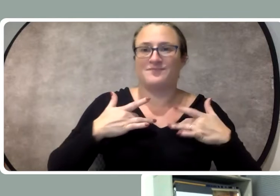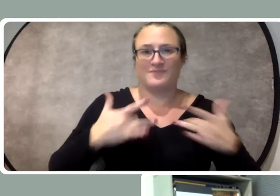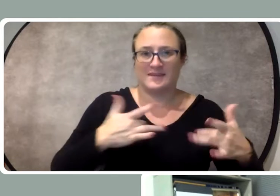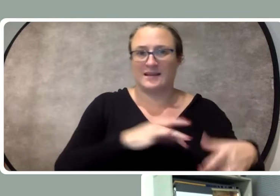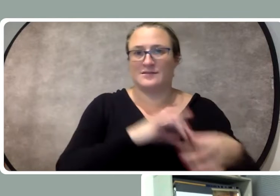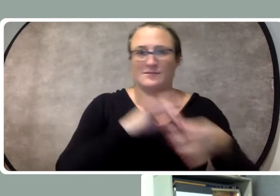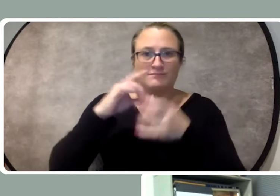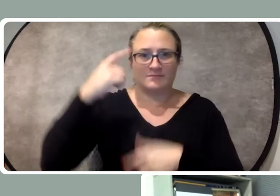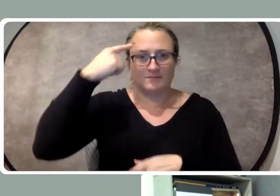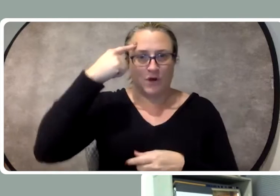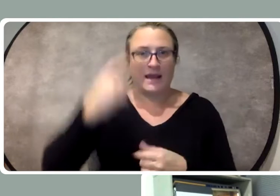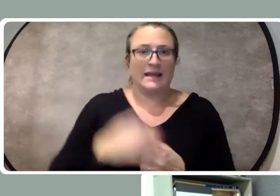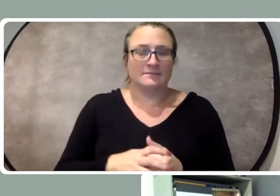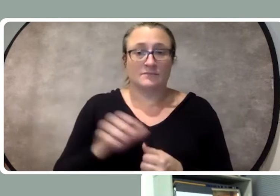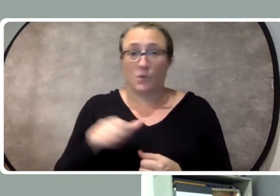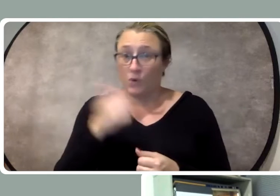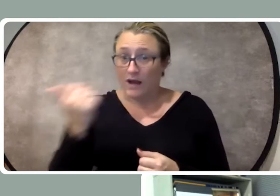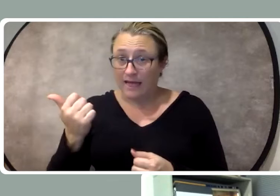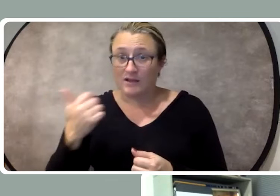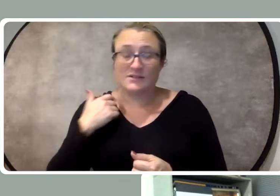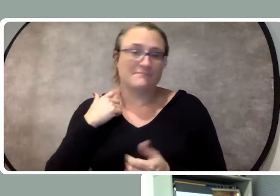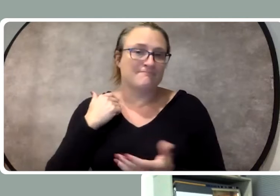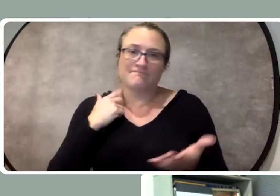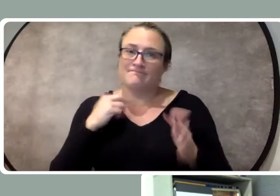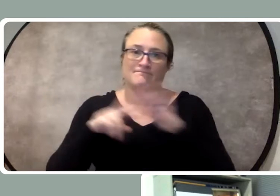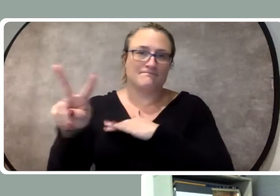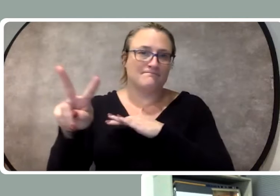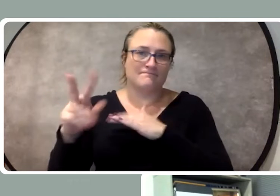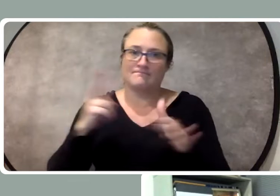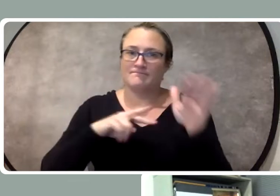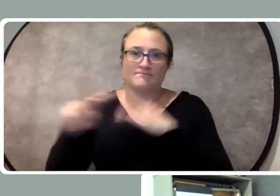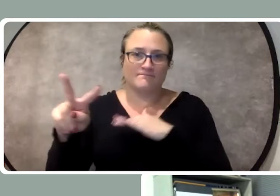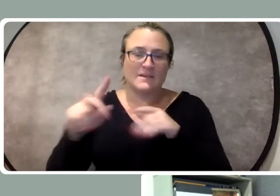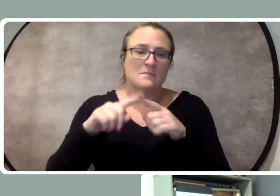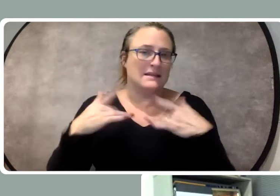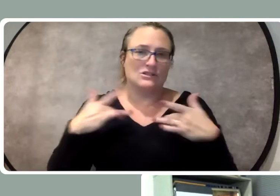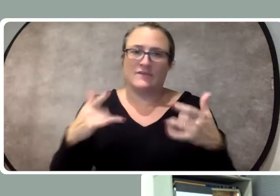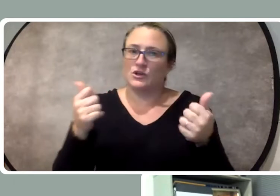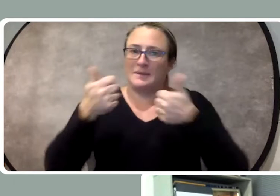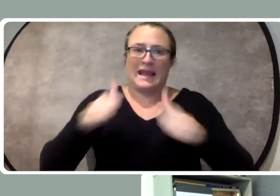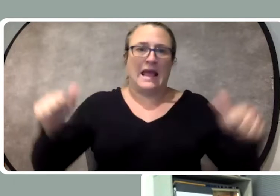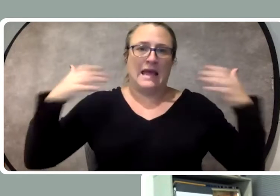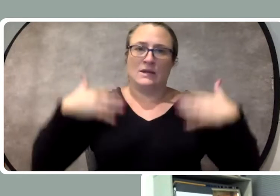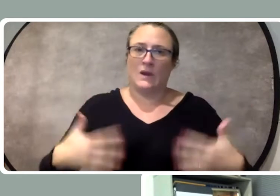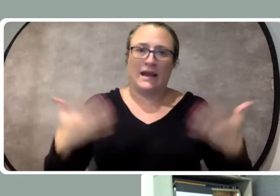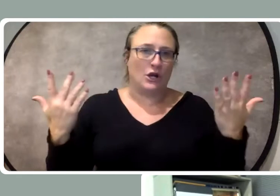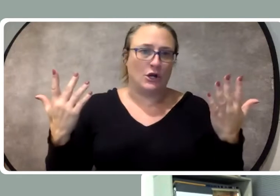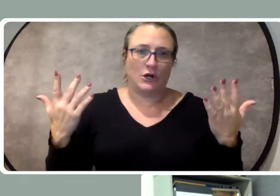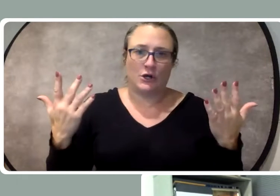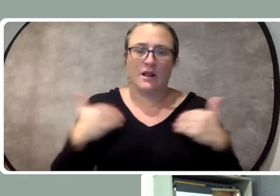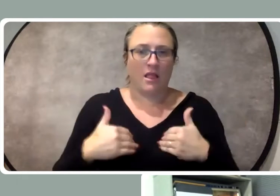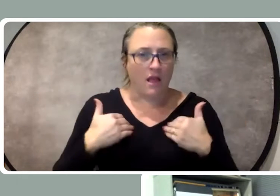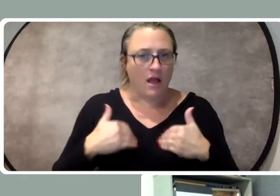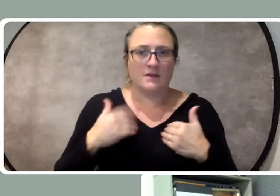where else does it go? Can it go? It's unpredictable, but generally it can go anywhere in the body. So lungs,